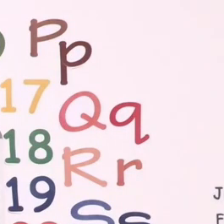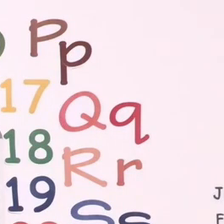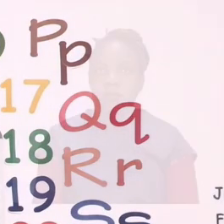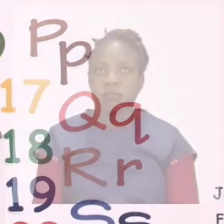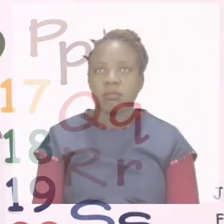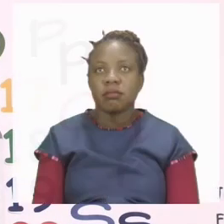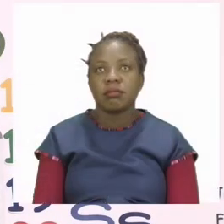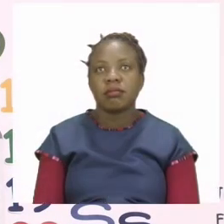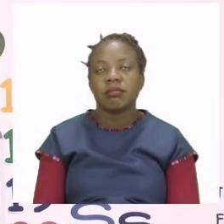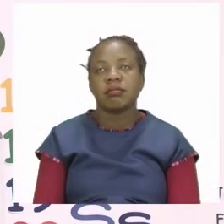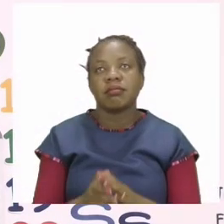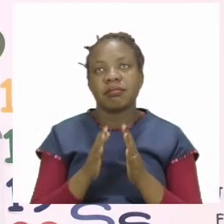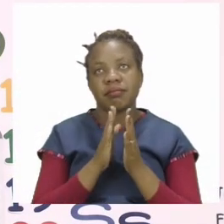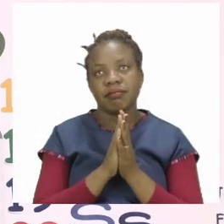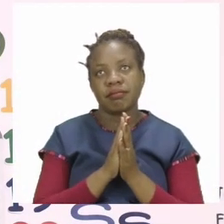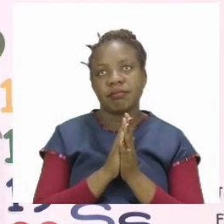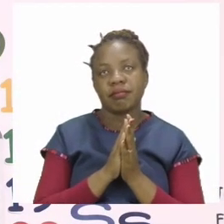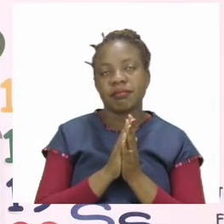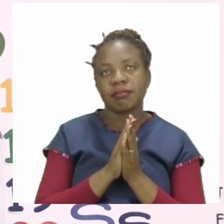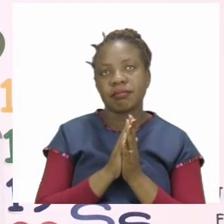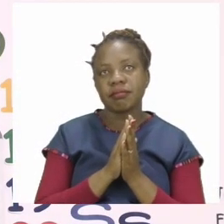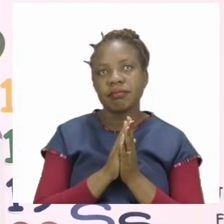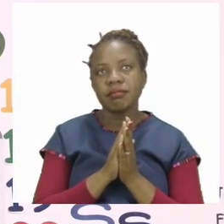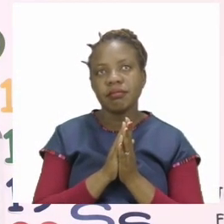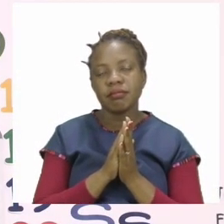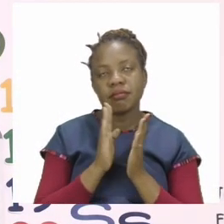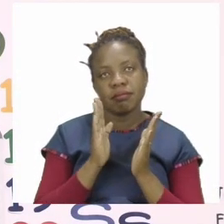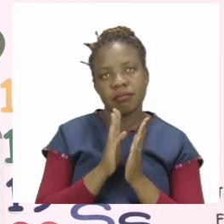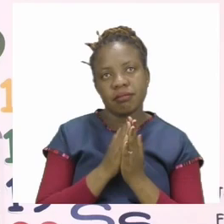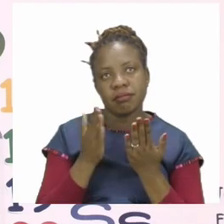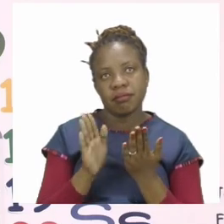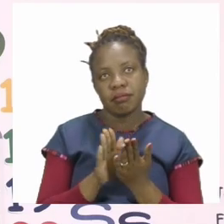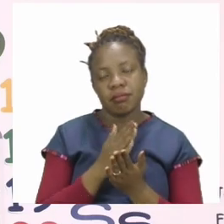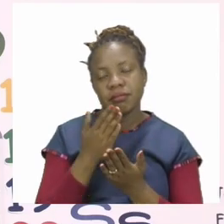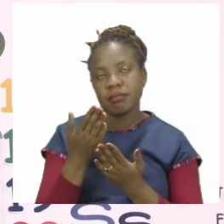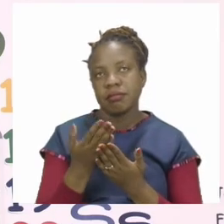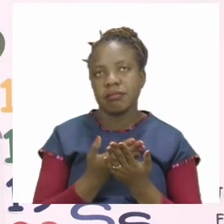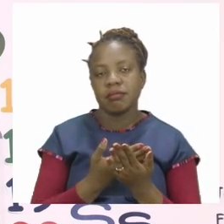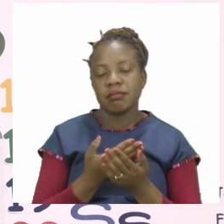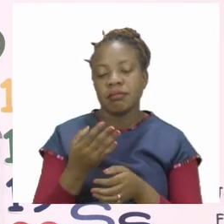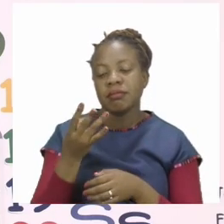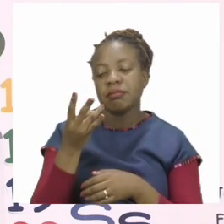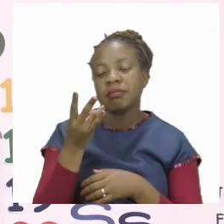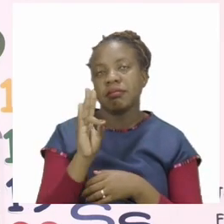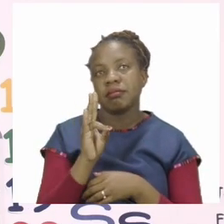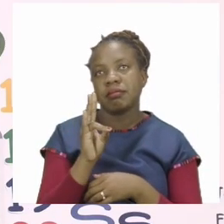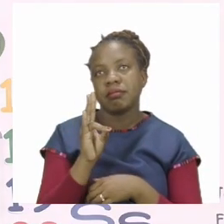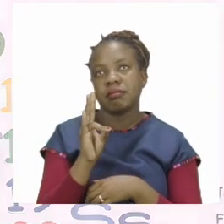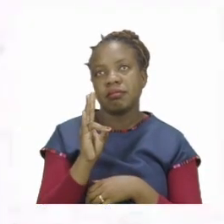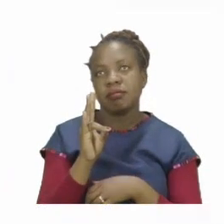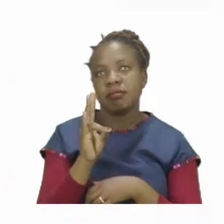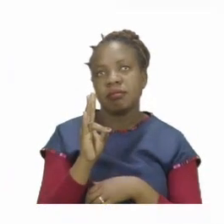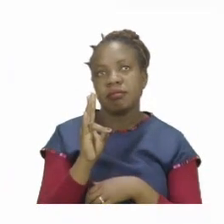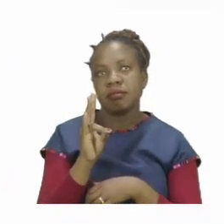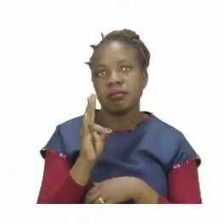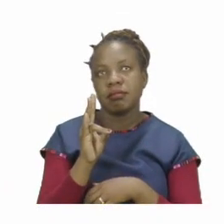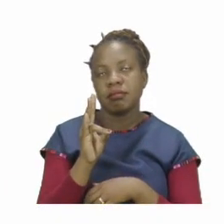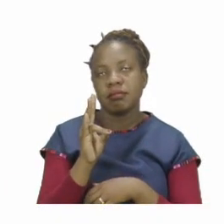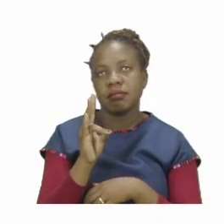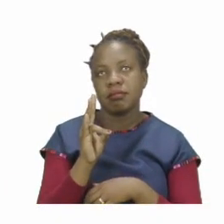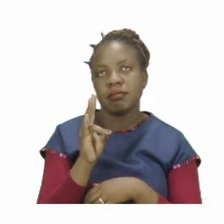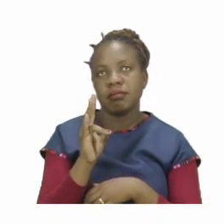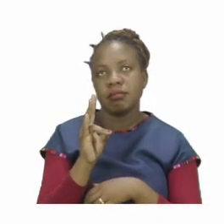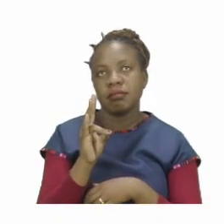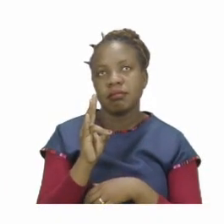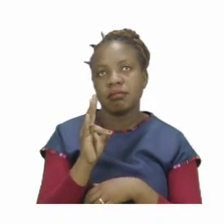For this part of our lesson, let's turn our booklets to page 7. Here we are going to